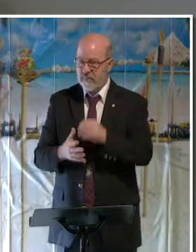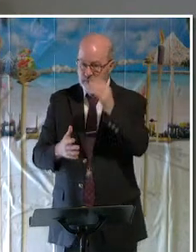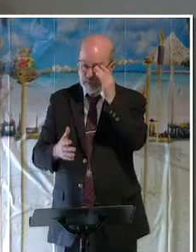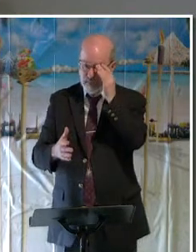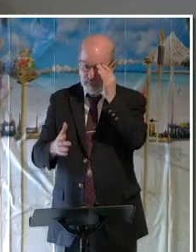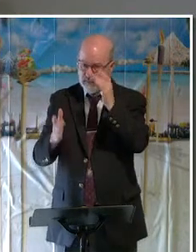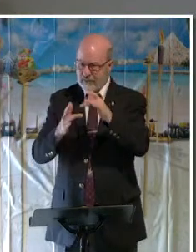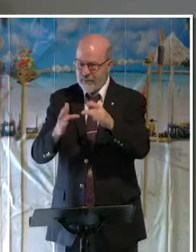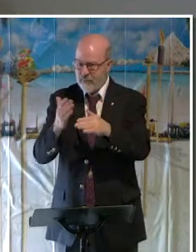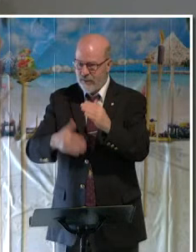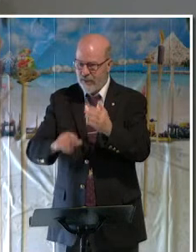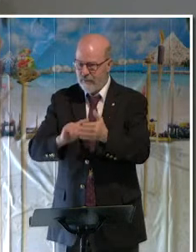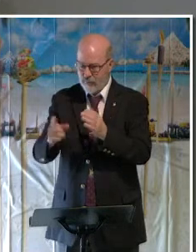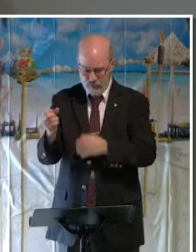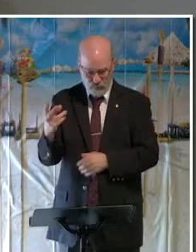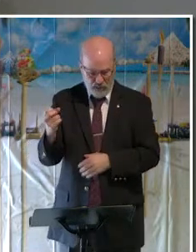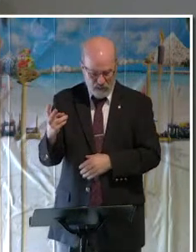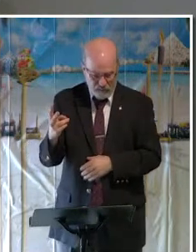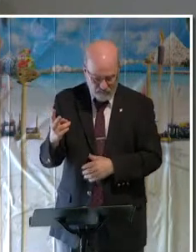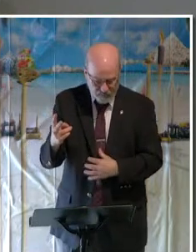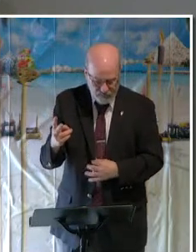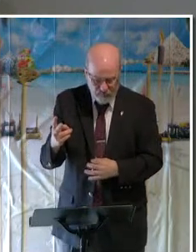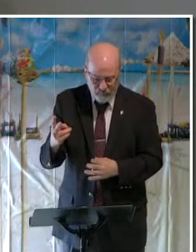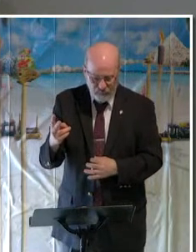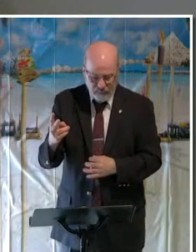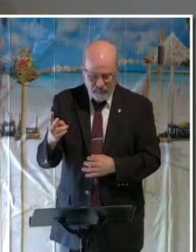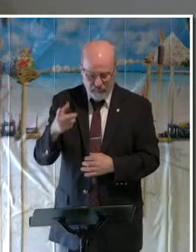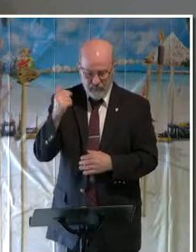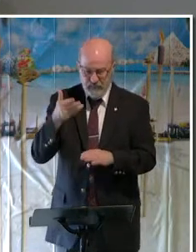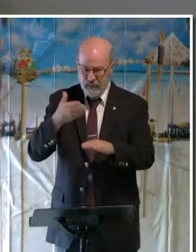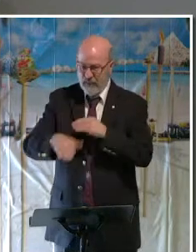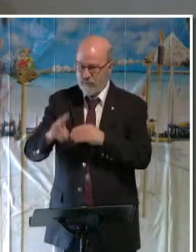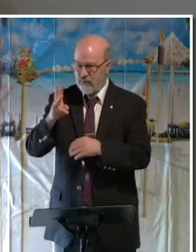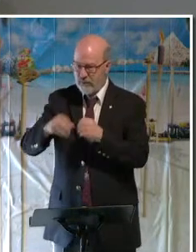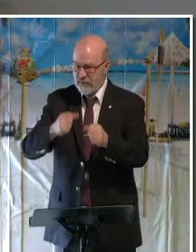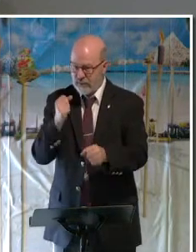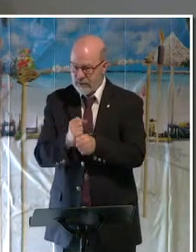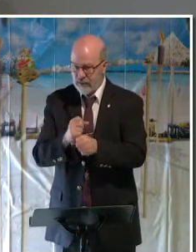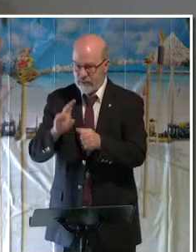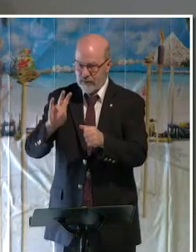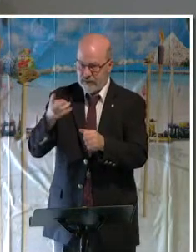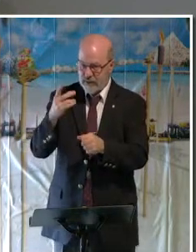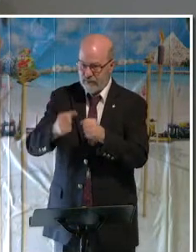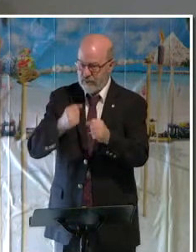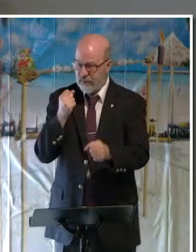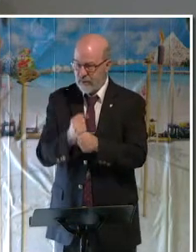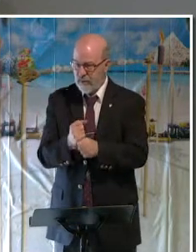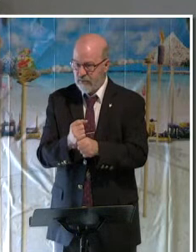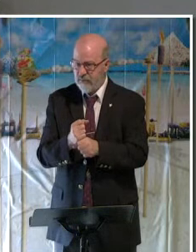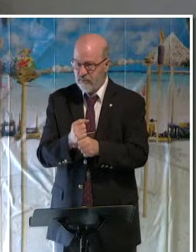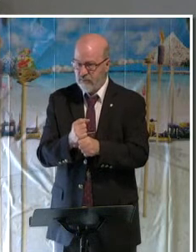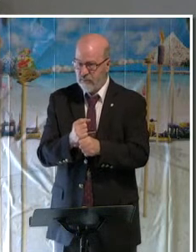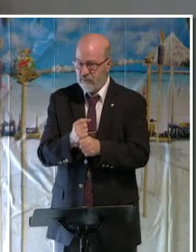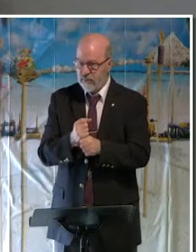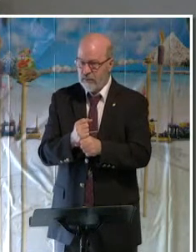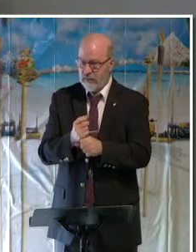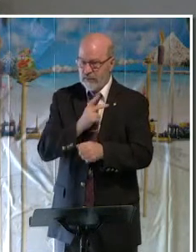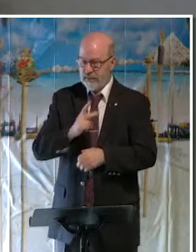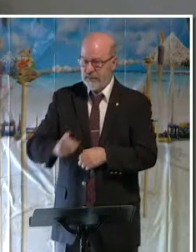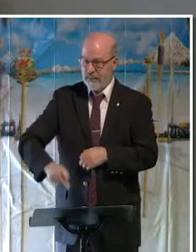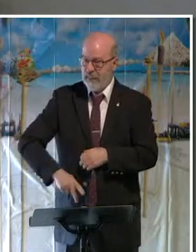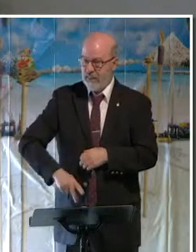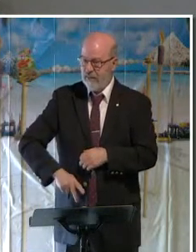the end here to verse 12. Because after 6 years, in the seventh year, the